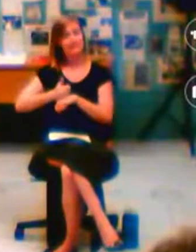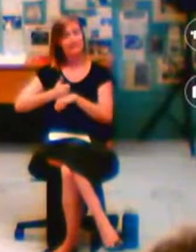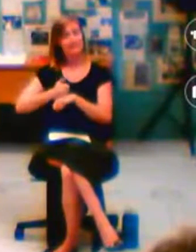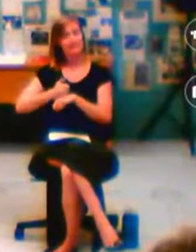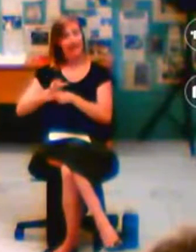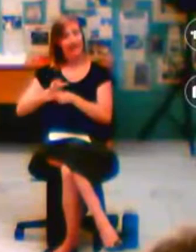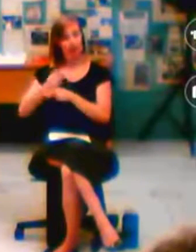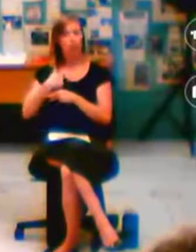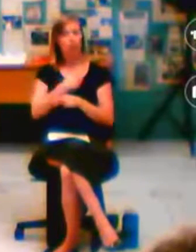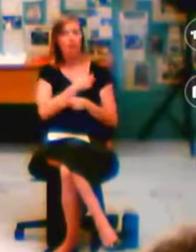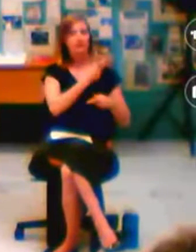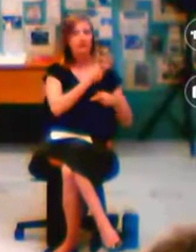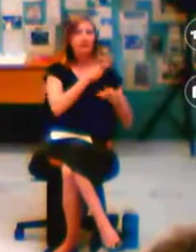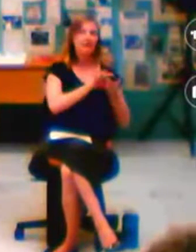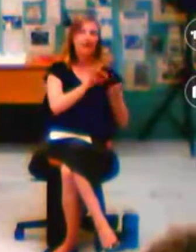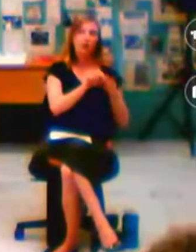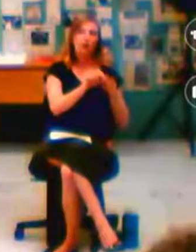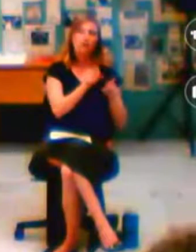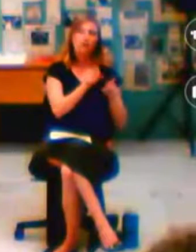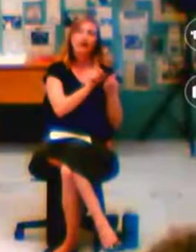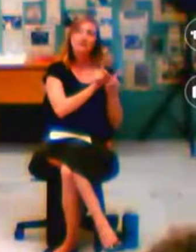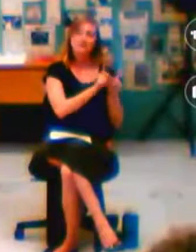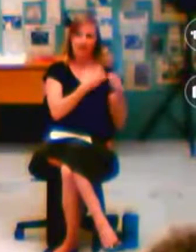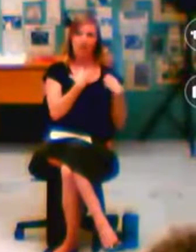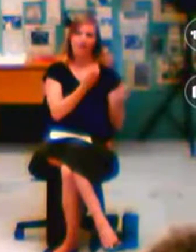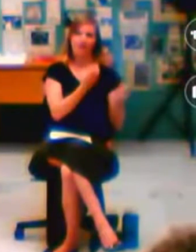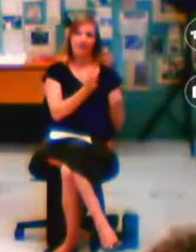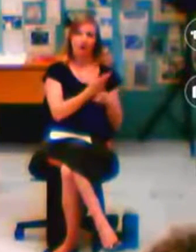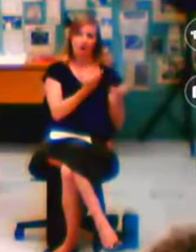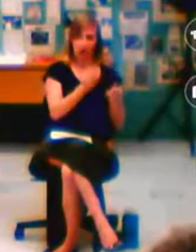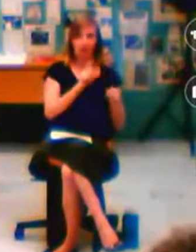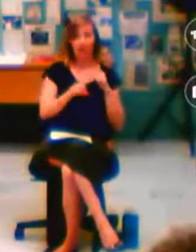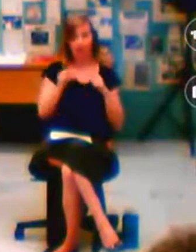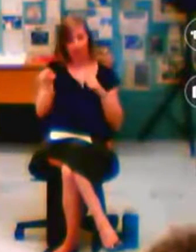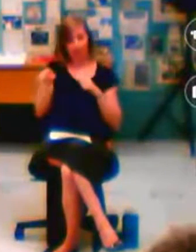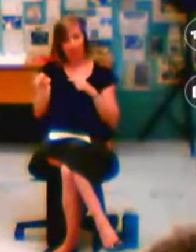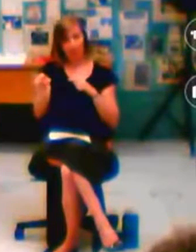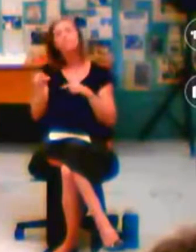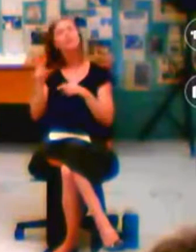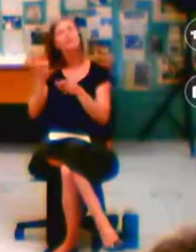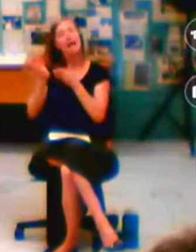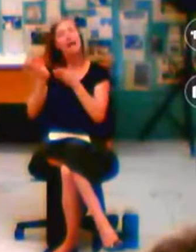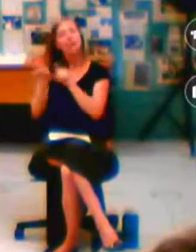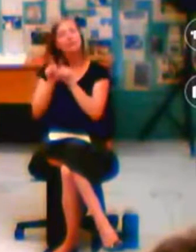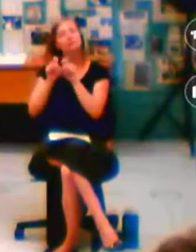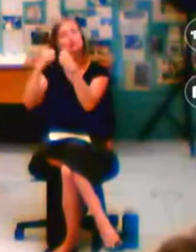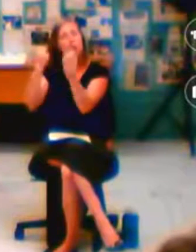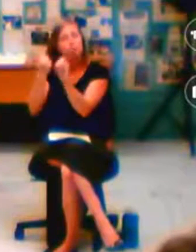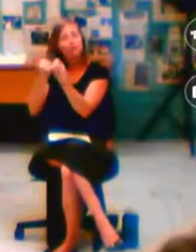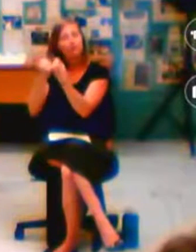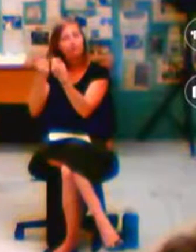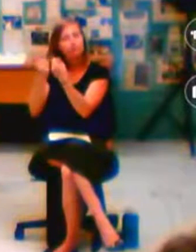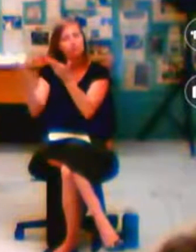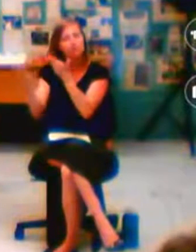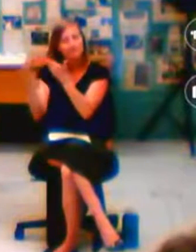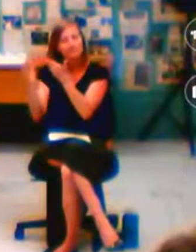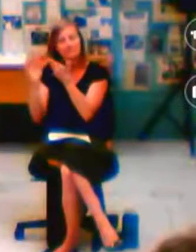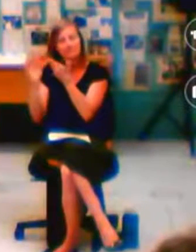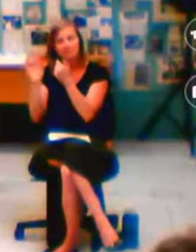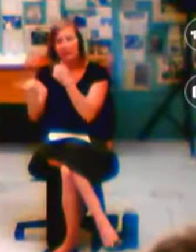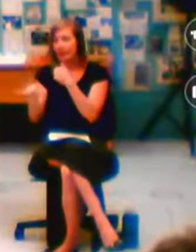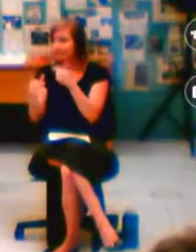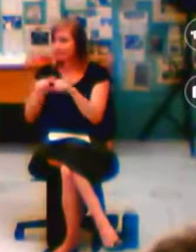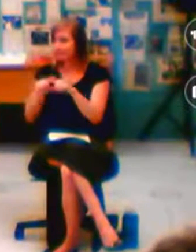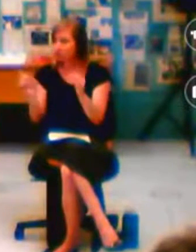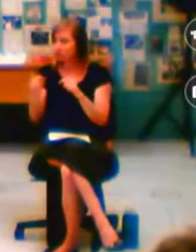remember is that in those countries, A, they use a different accounting system than we use here. For example, home-based care is counted